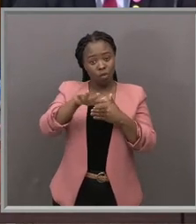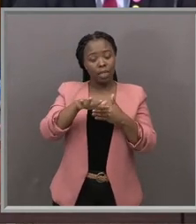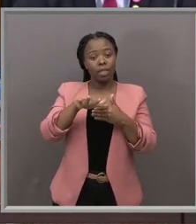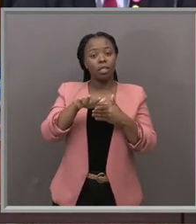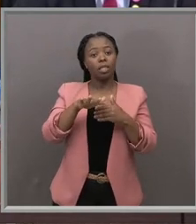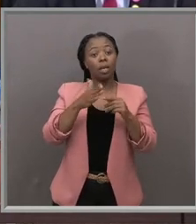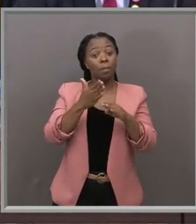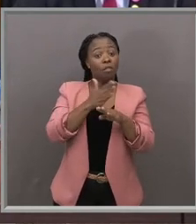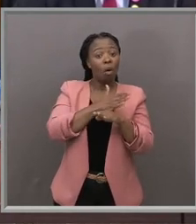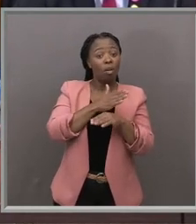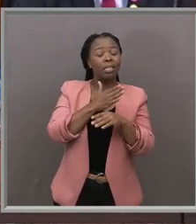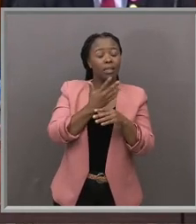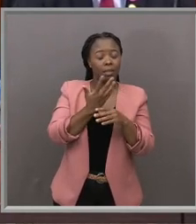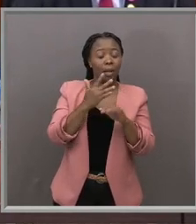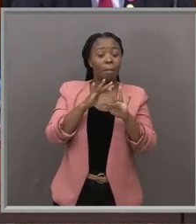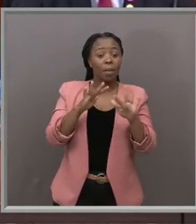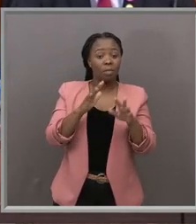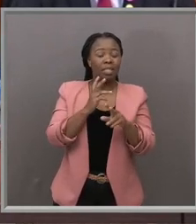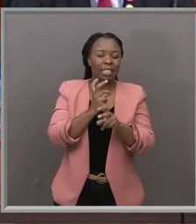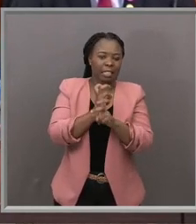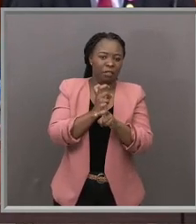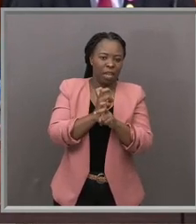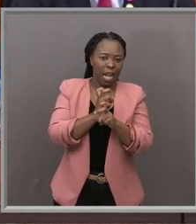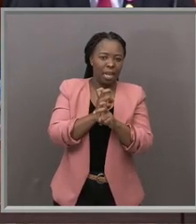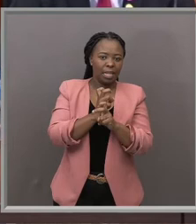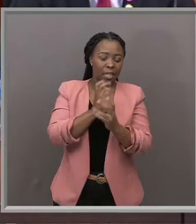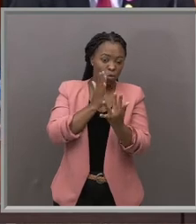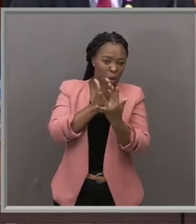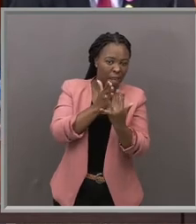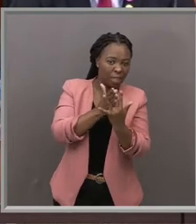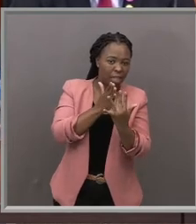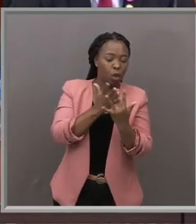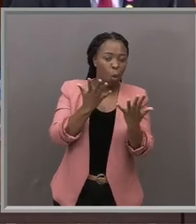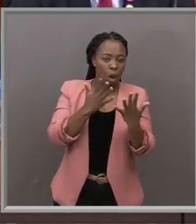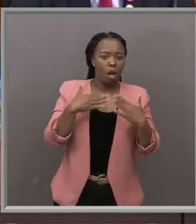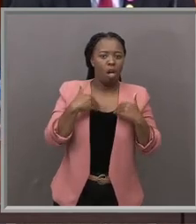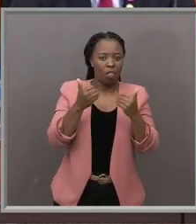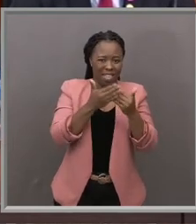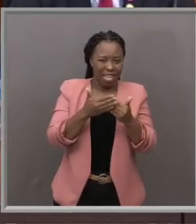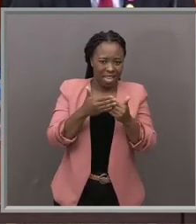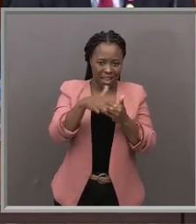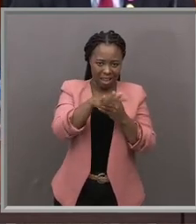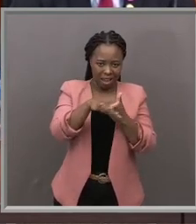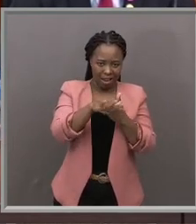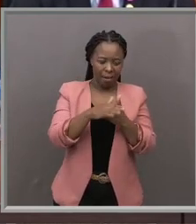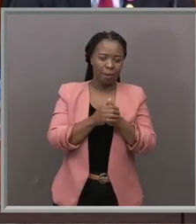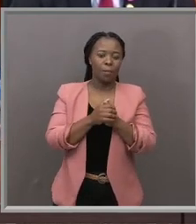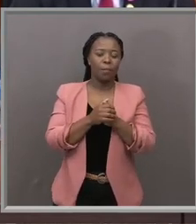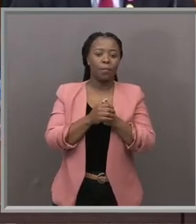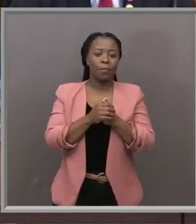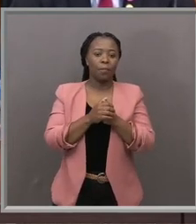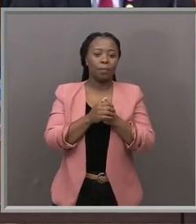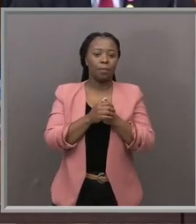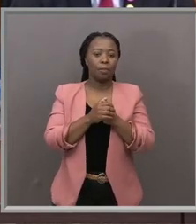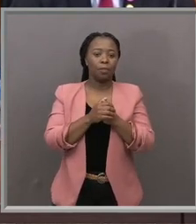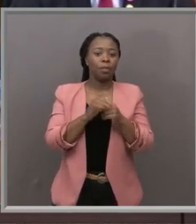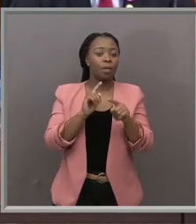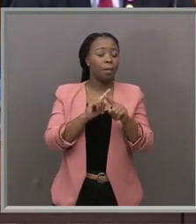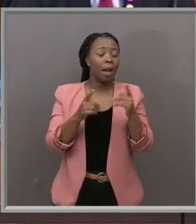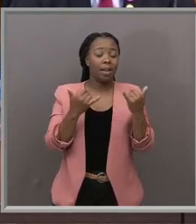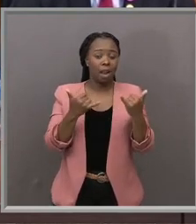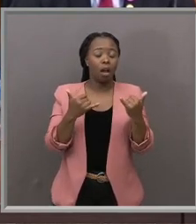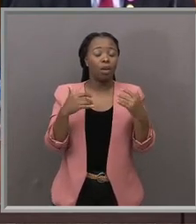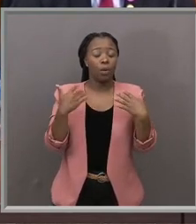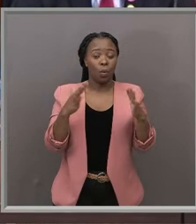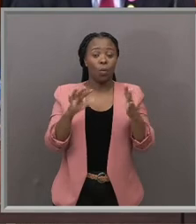was difficult for people to have access to healthcare. It is absolutely important